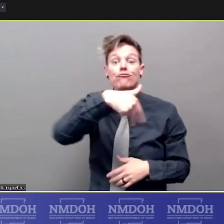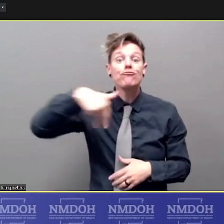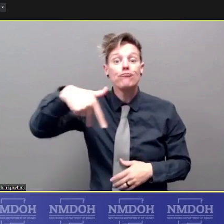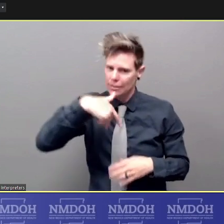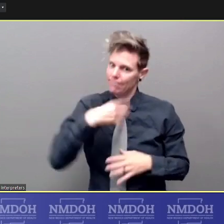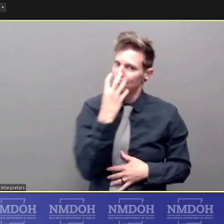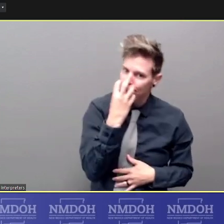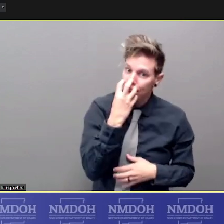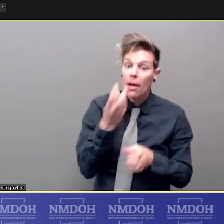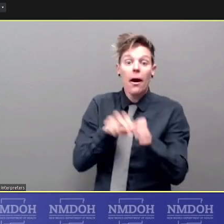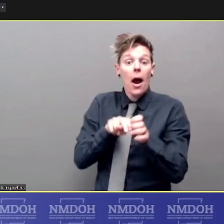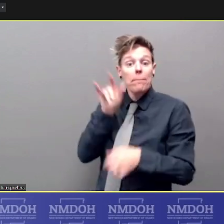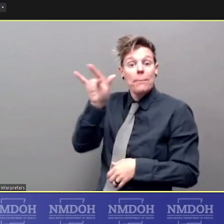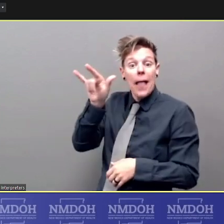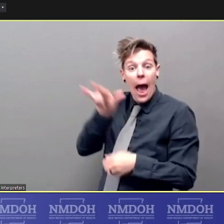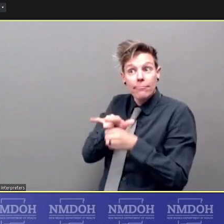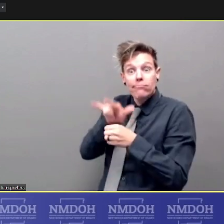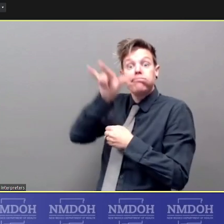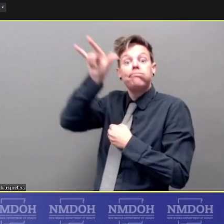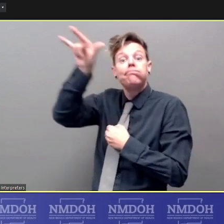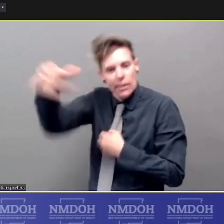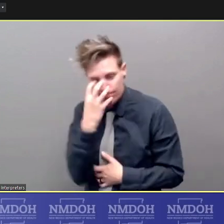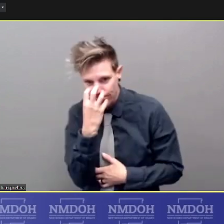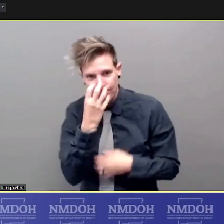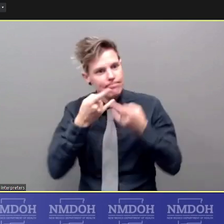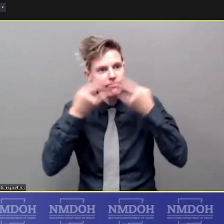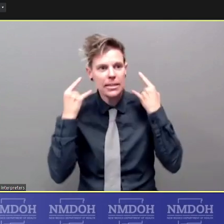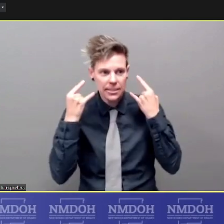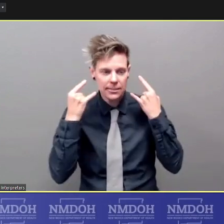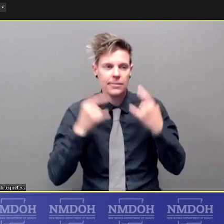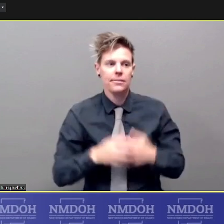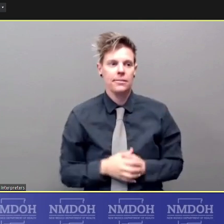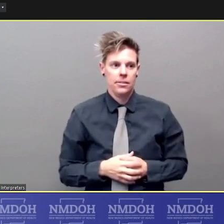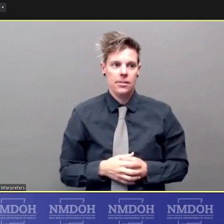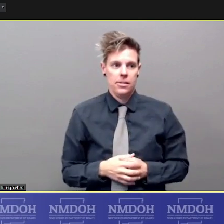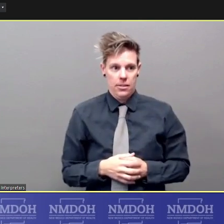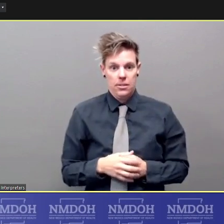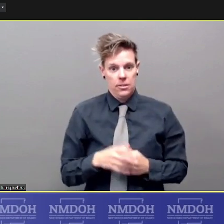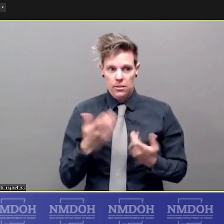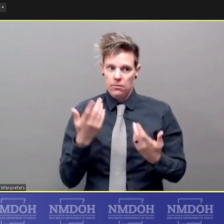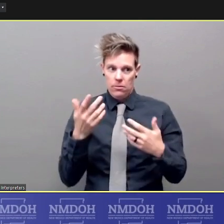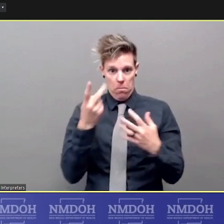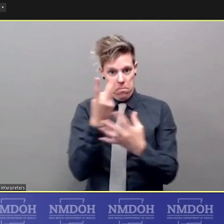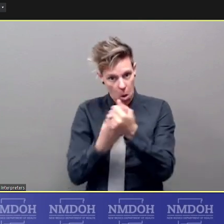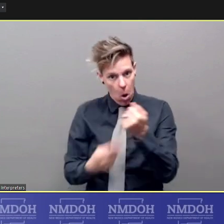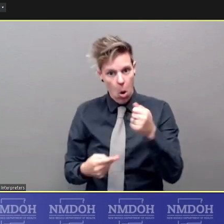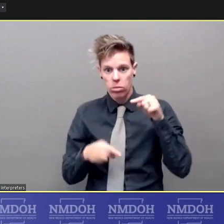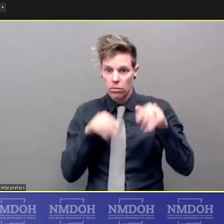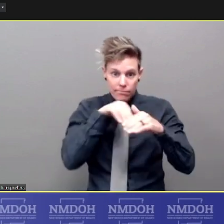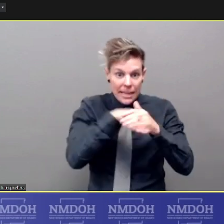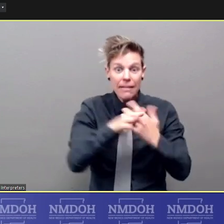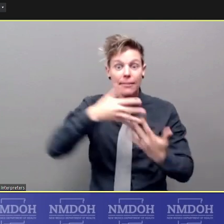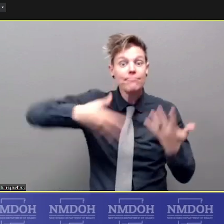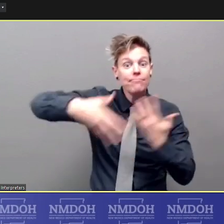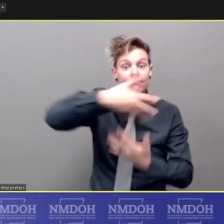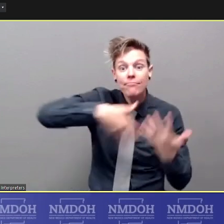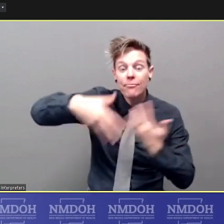that airplanes and airports are a place where people are coming from all over, and